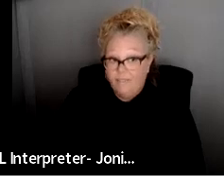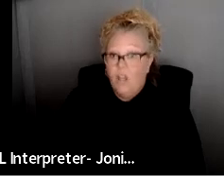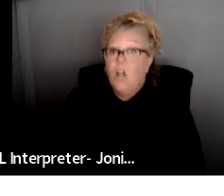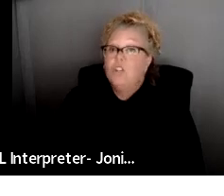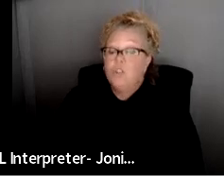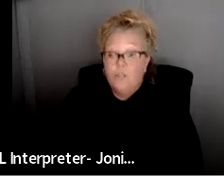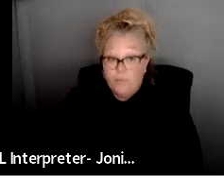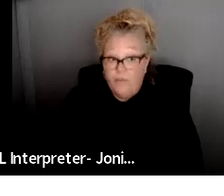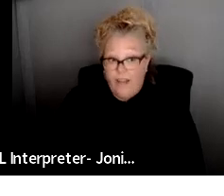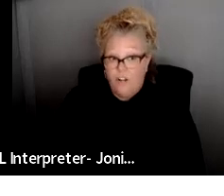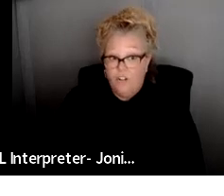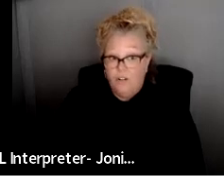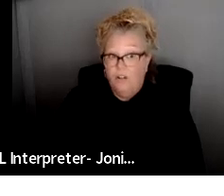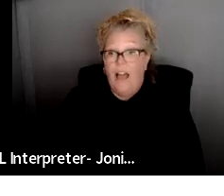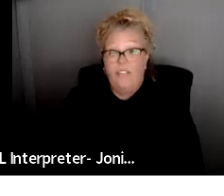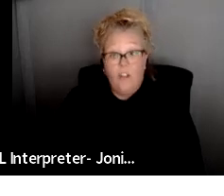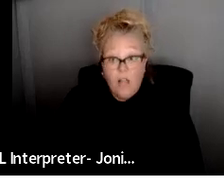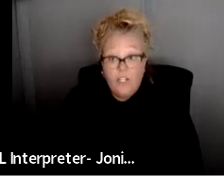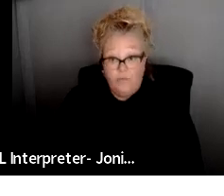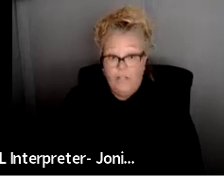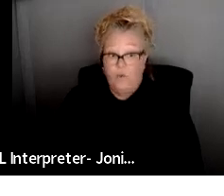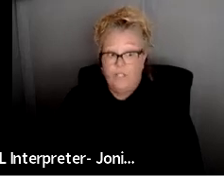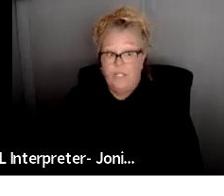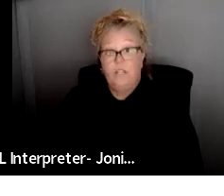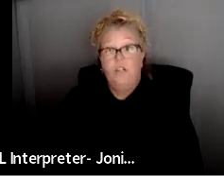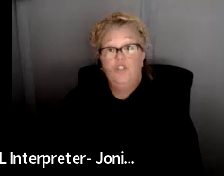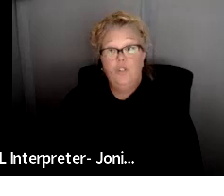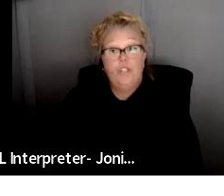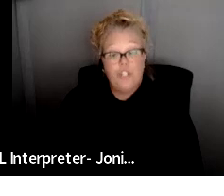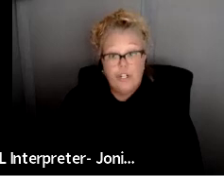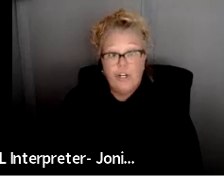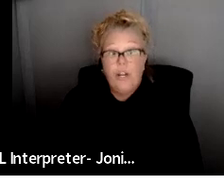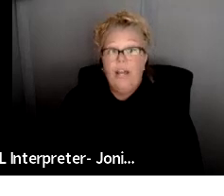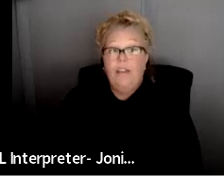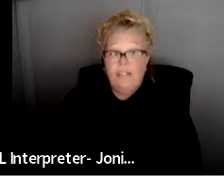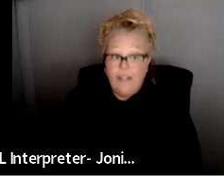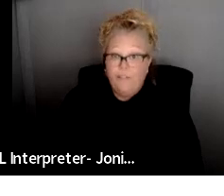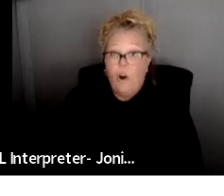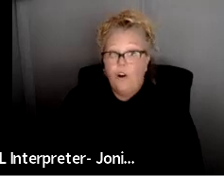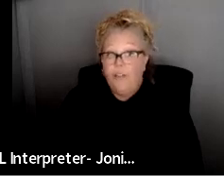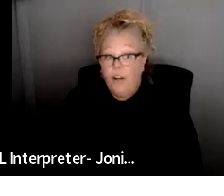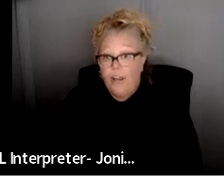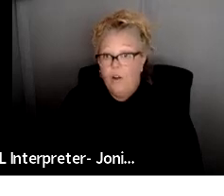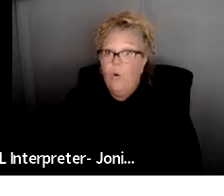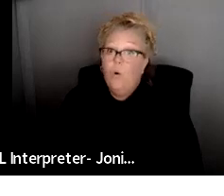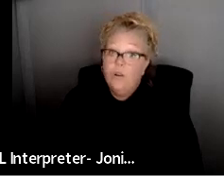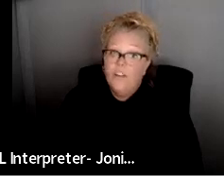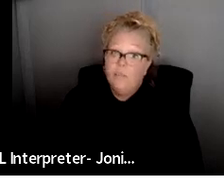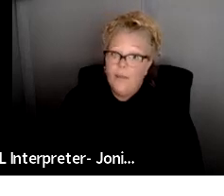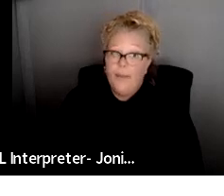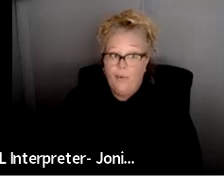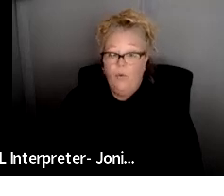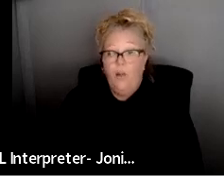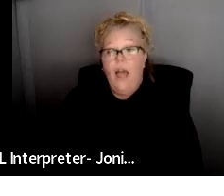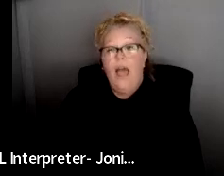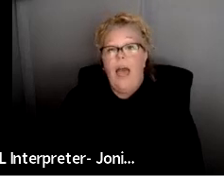Secondly, service providers lack the knowledge and resources to ensure that deaf, hard of hearing, or